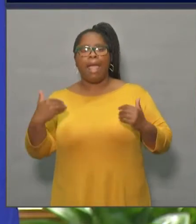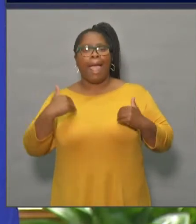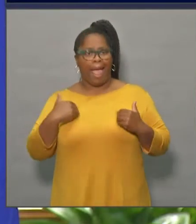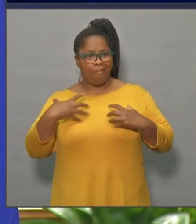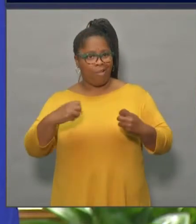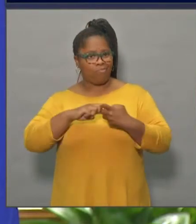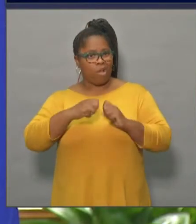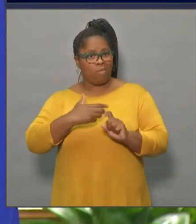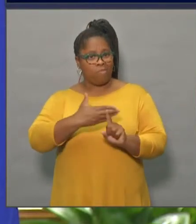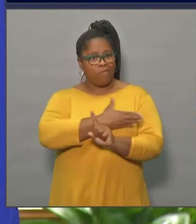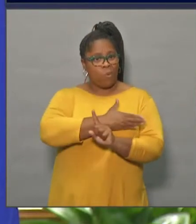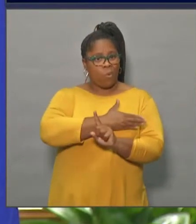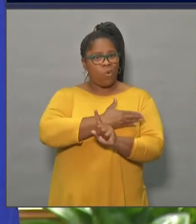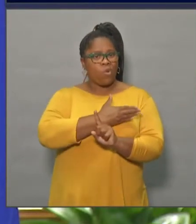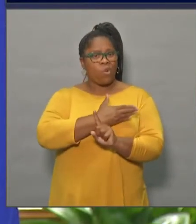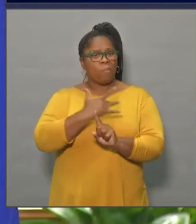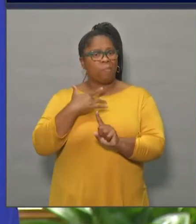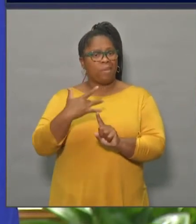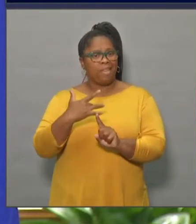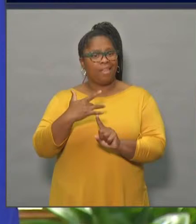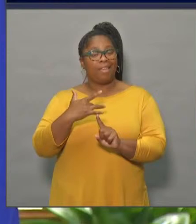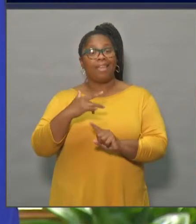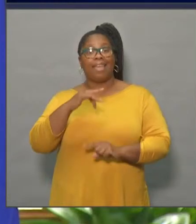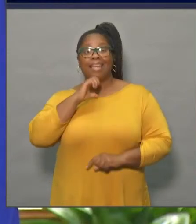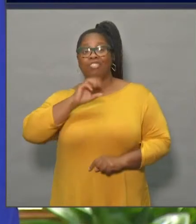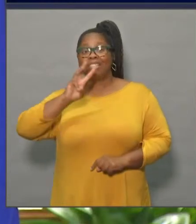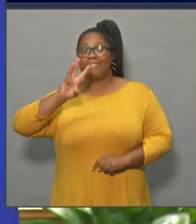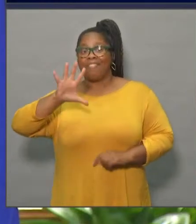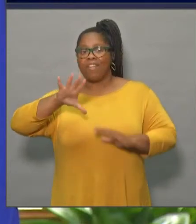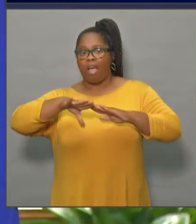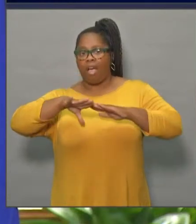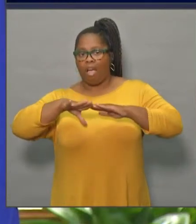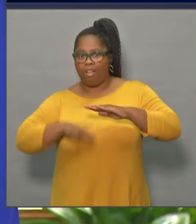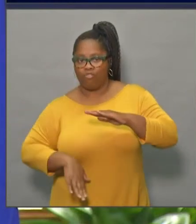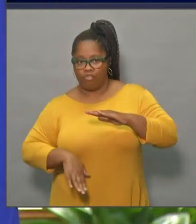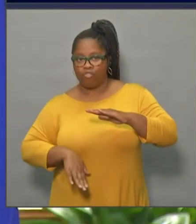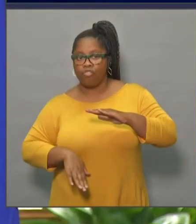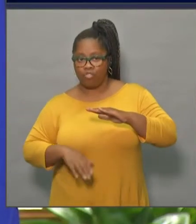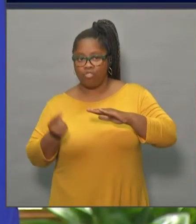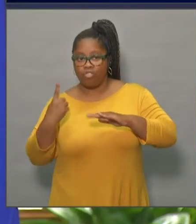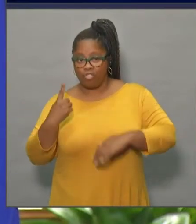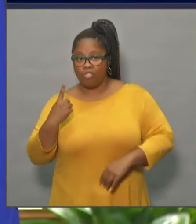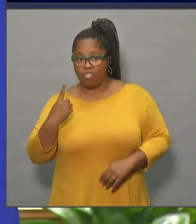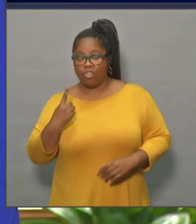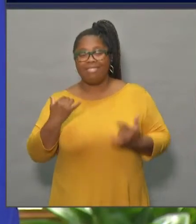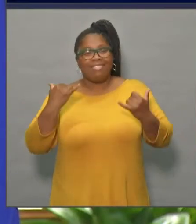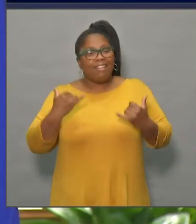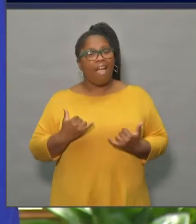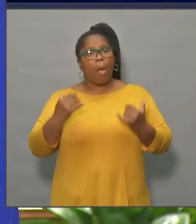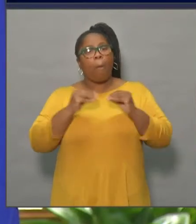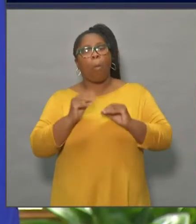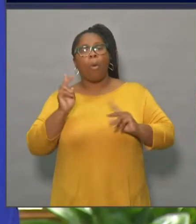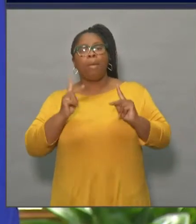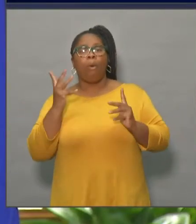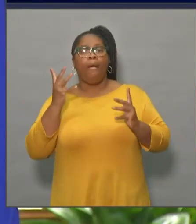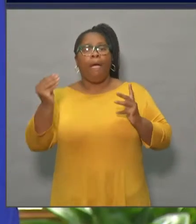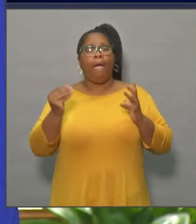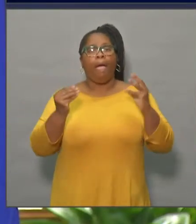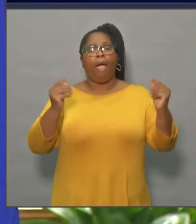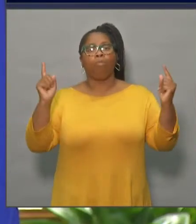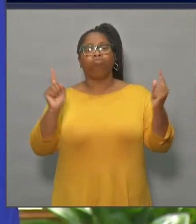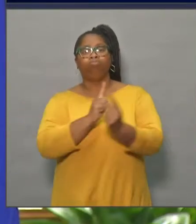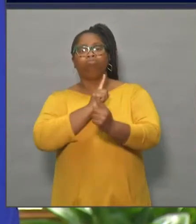most part, were under the age of 65. More people are going to be out of their houses and about now that we're in the